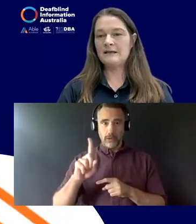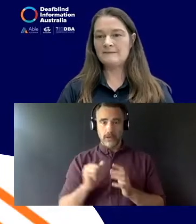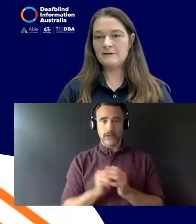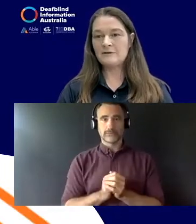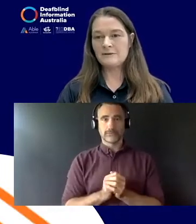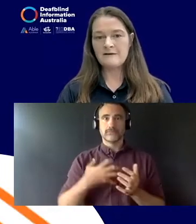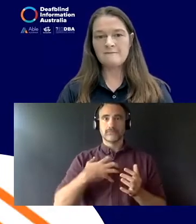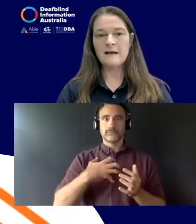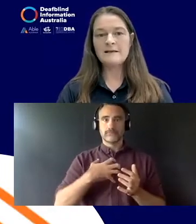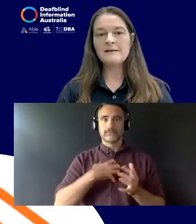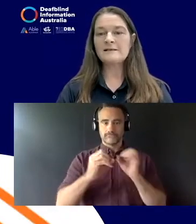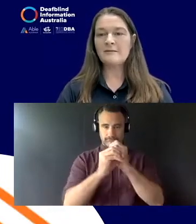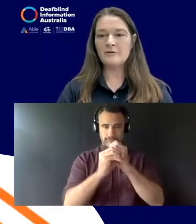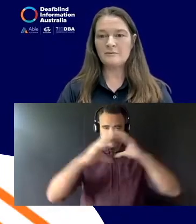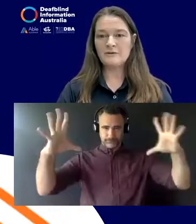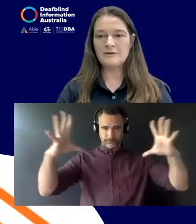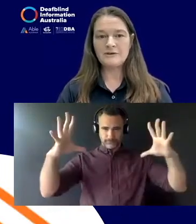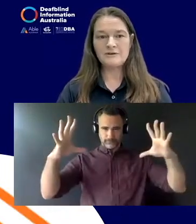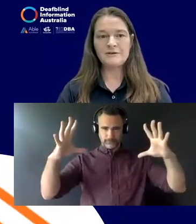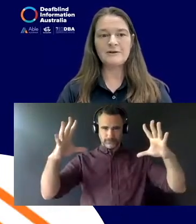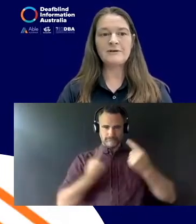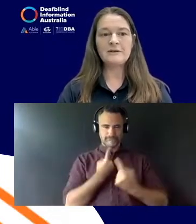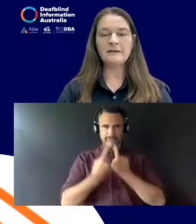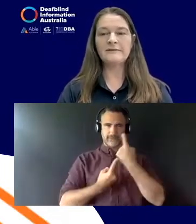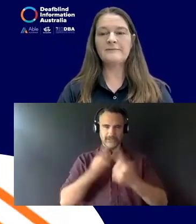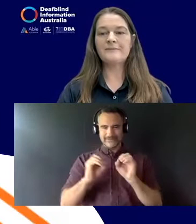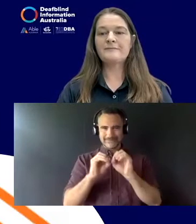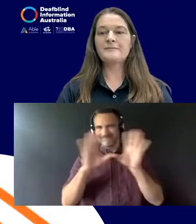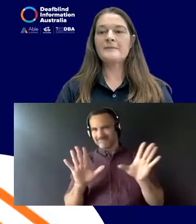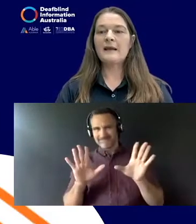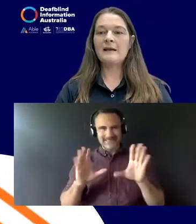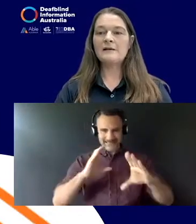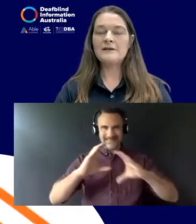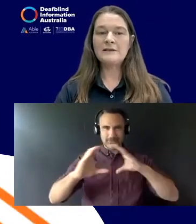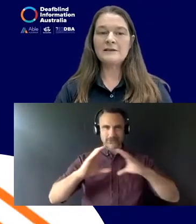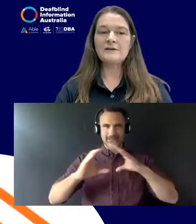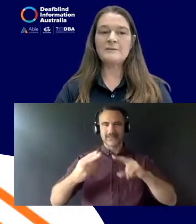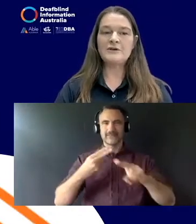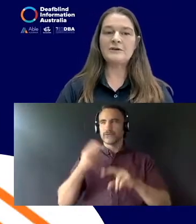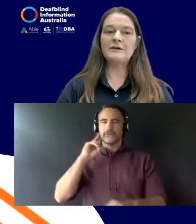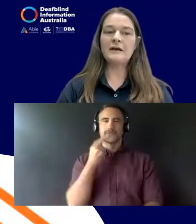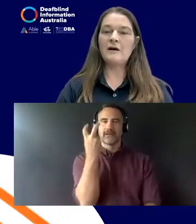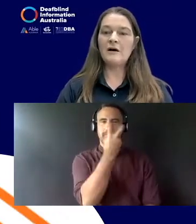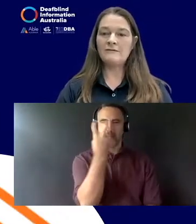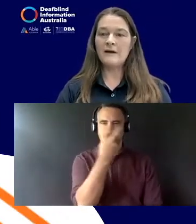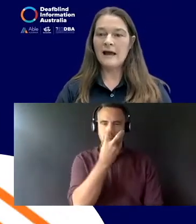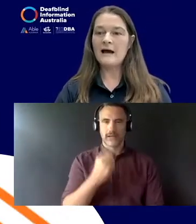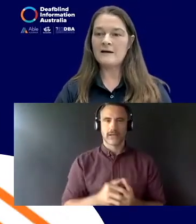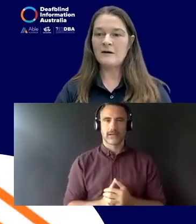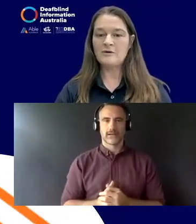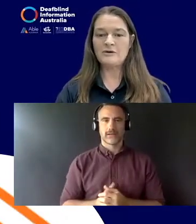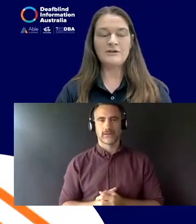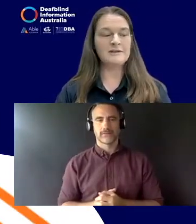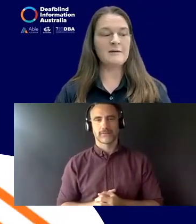the individual's deafblindness and prompts you to do so. It includes a description of how